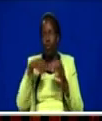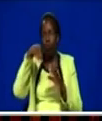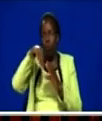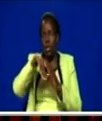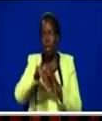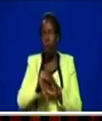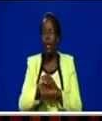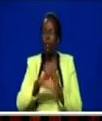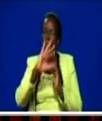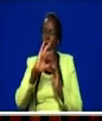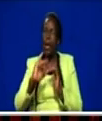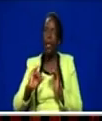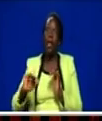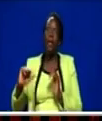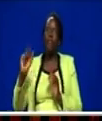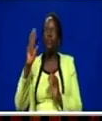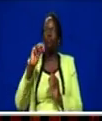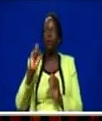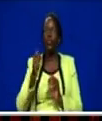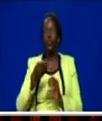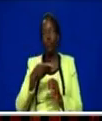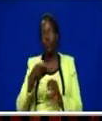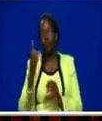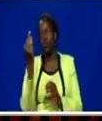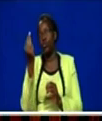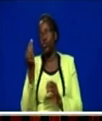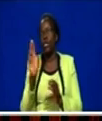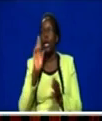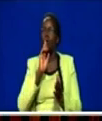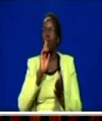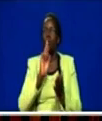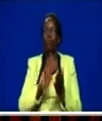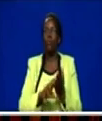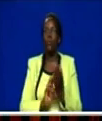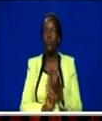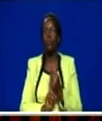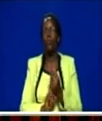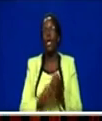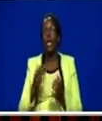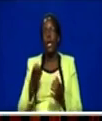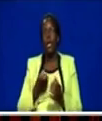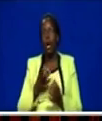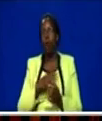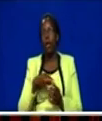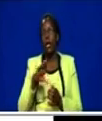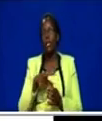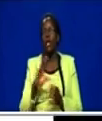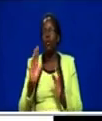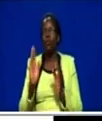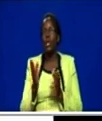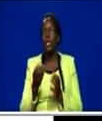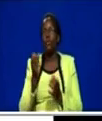marks, then you give a shorter response. In our case, we have